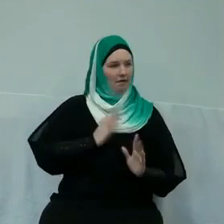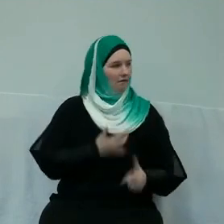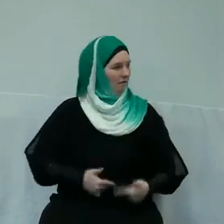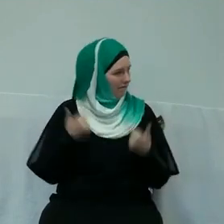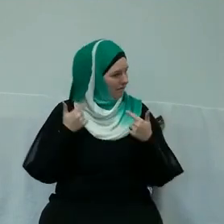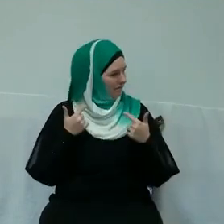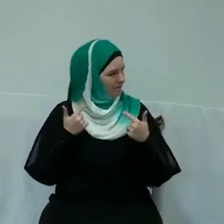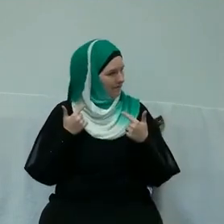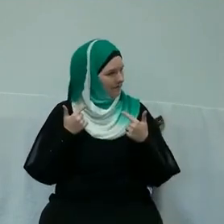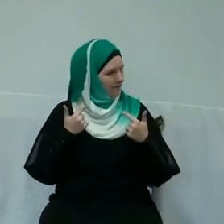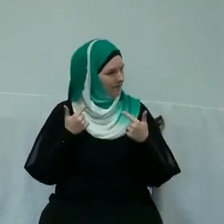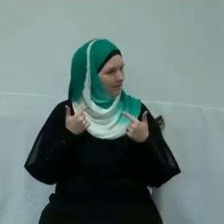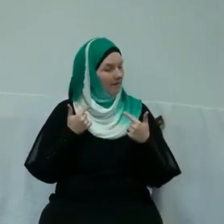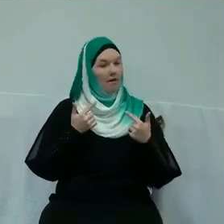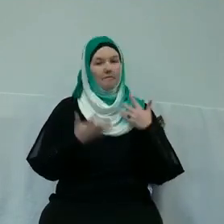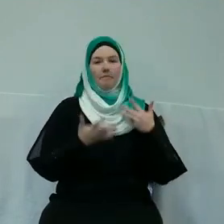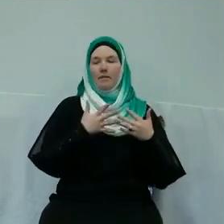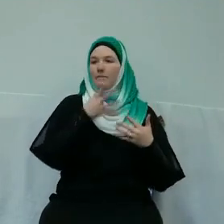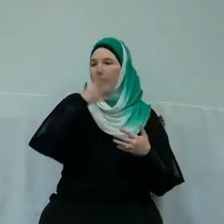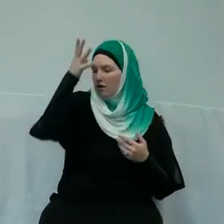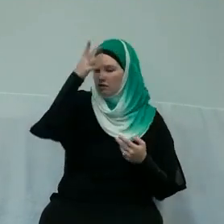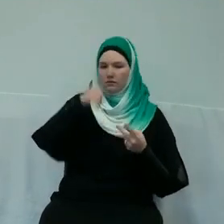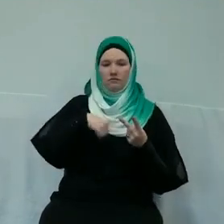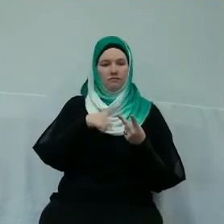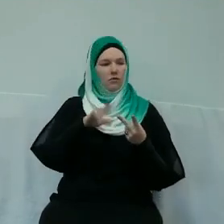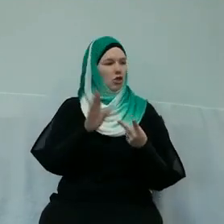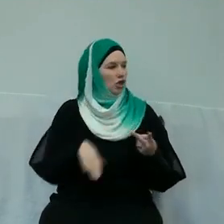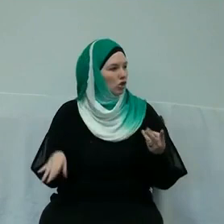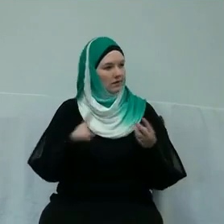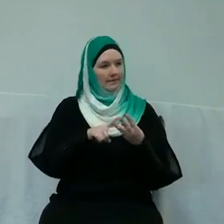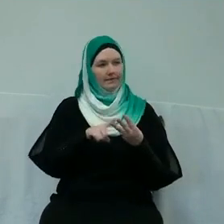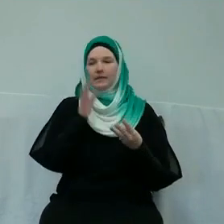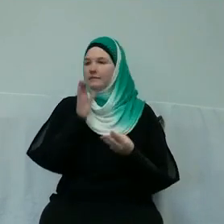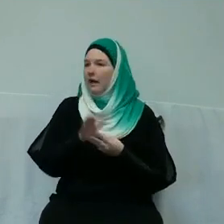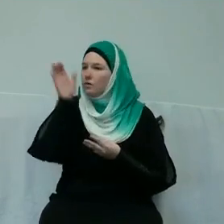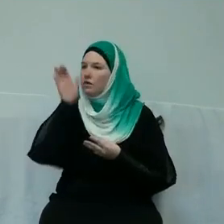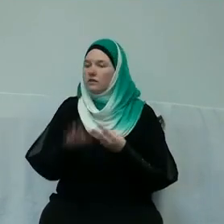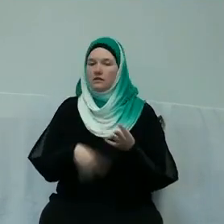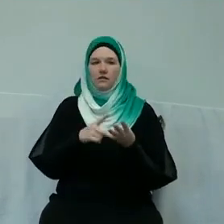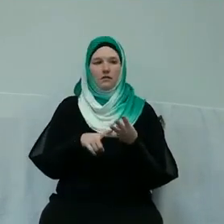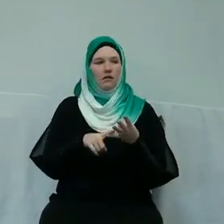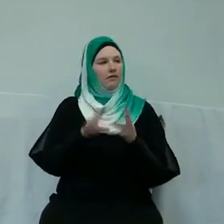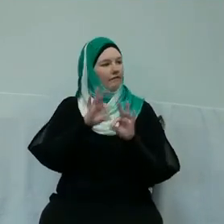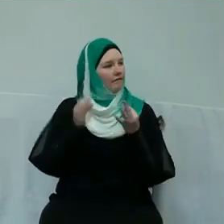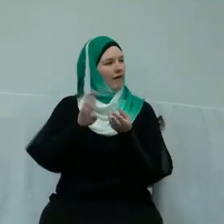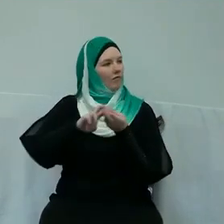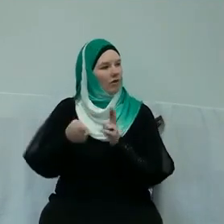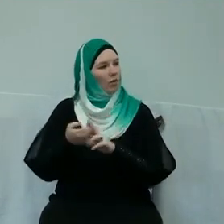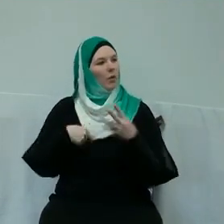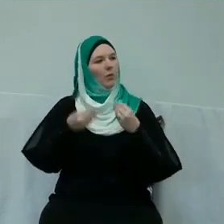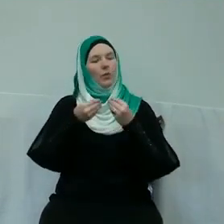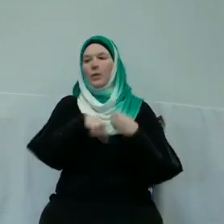lives. Parents, children, spouses, relatives, we lose